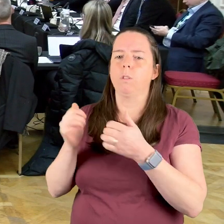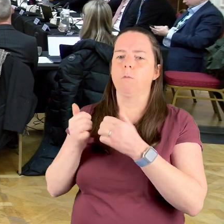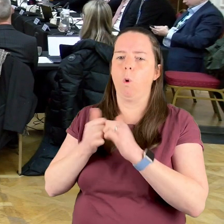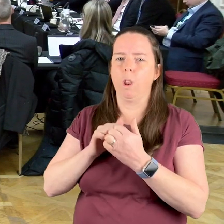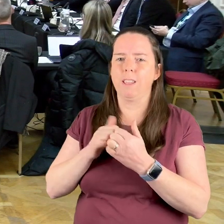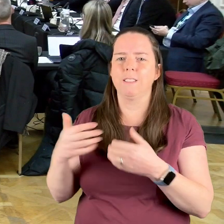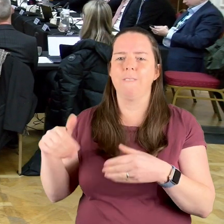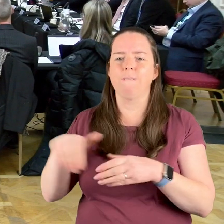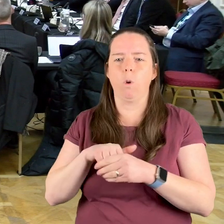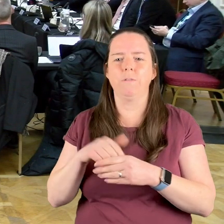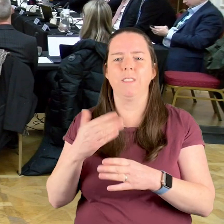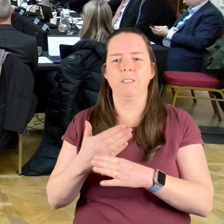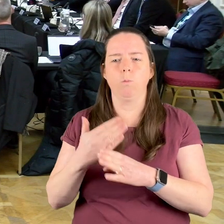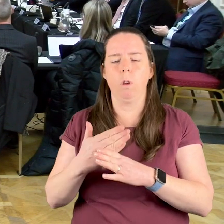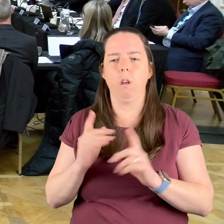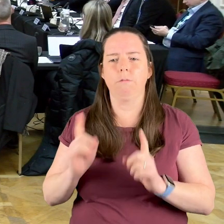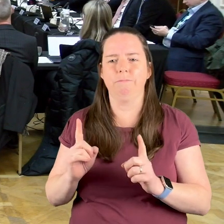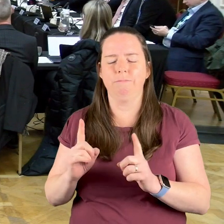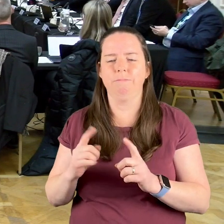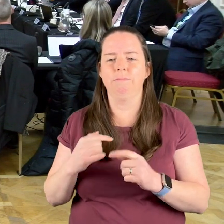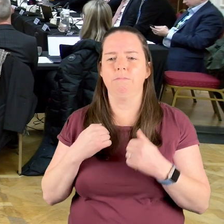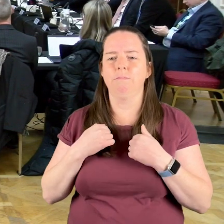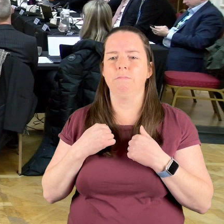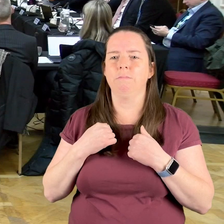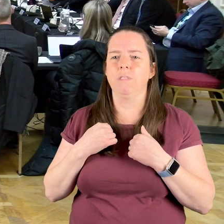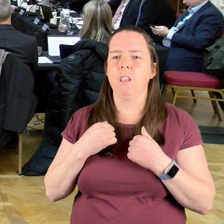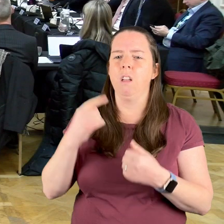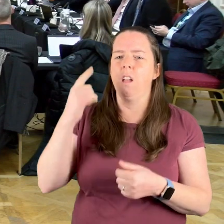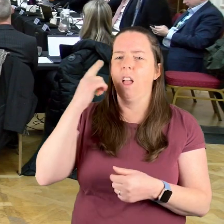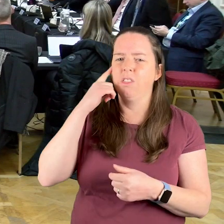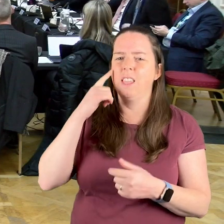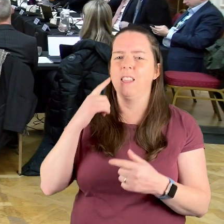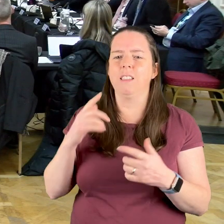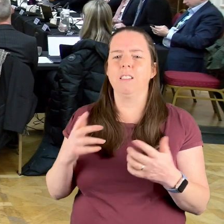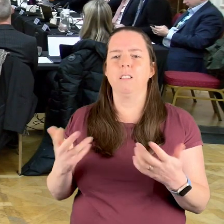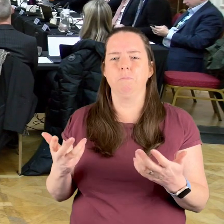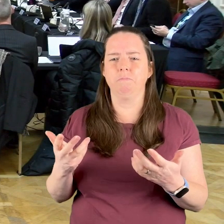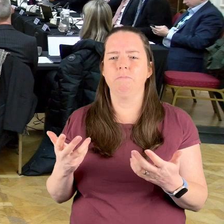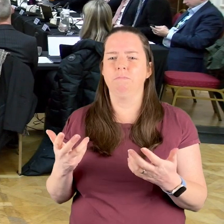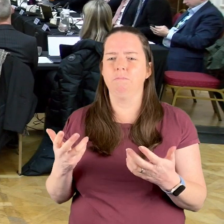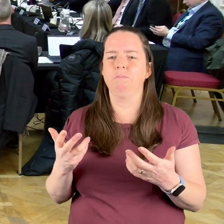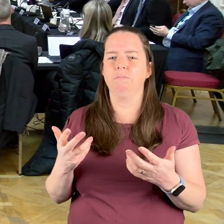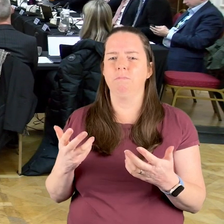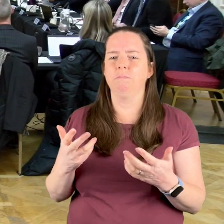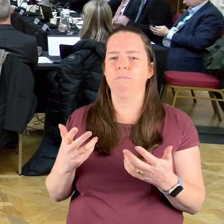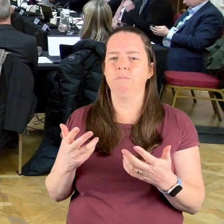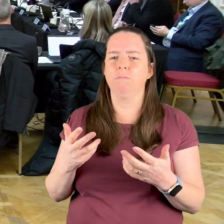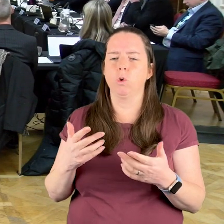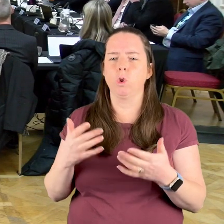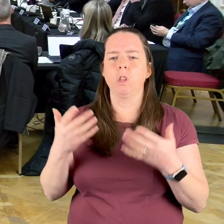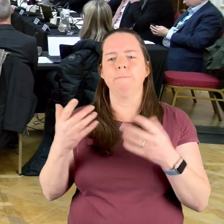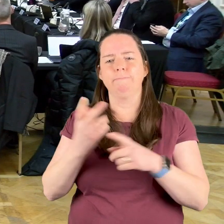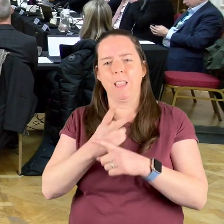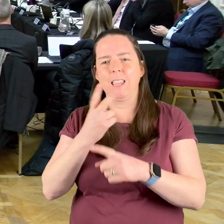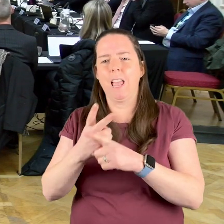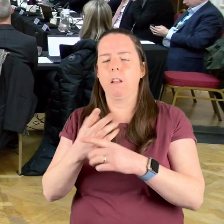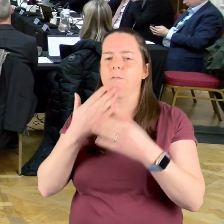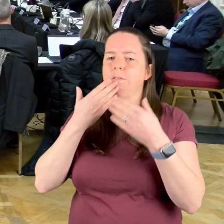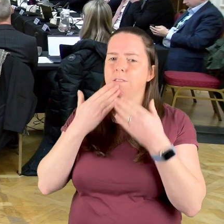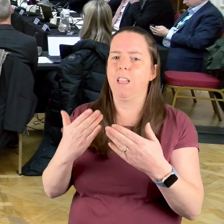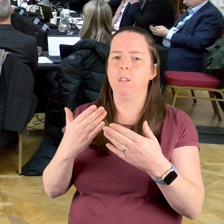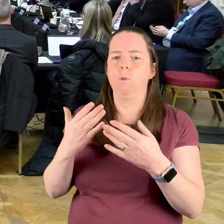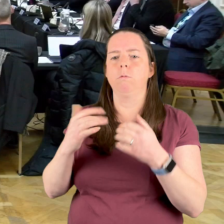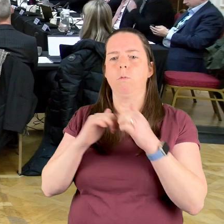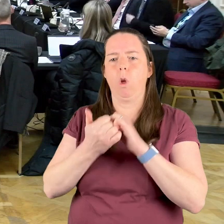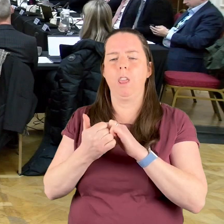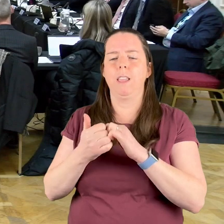Again, thank you to all board colleagues involved in this work, and I think just reiterate the thanks to